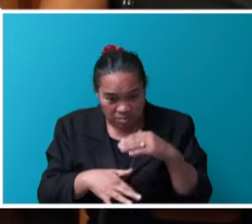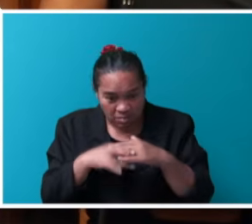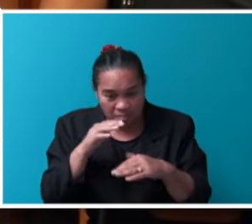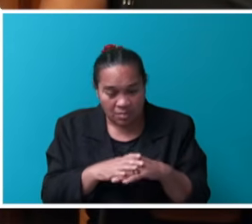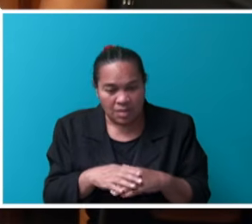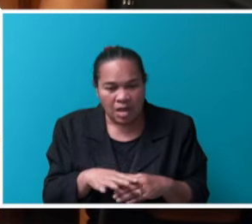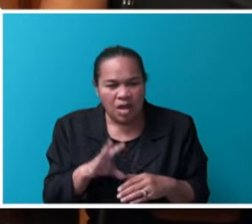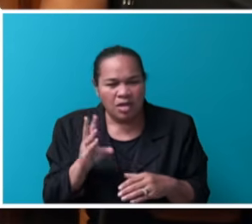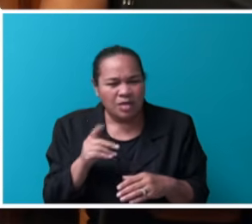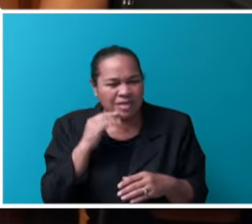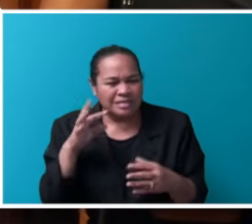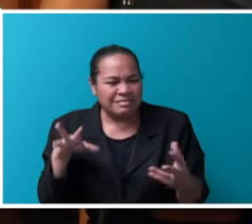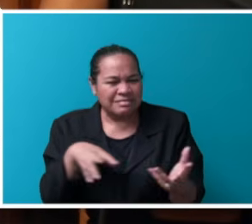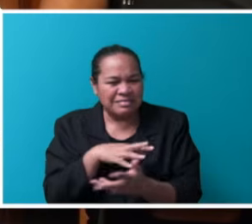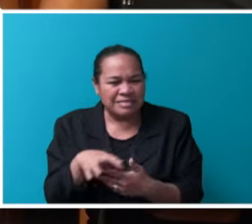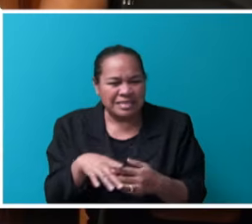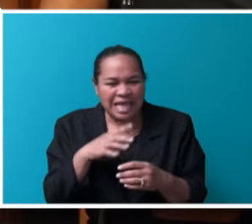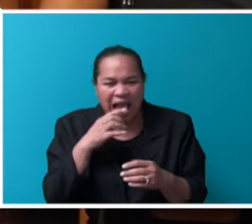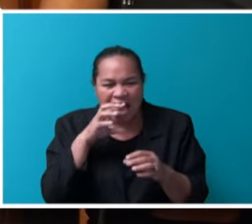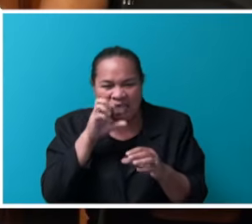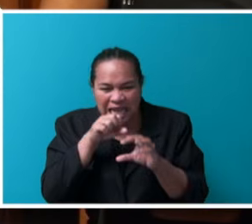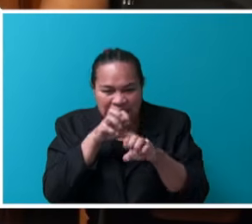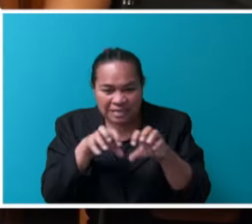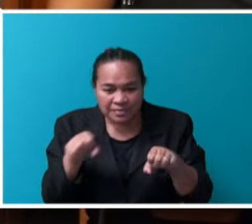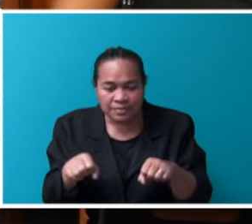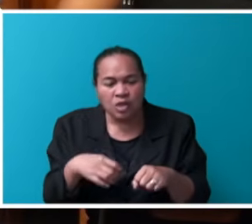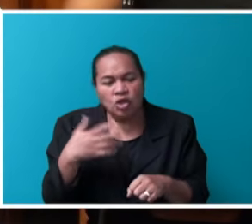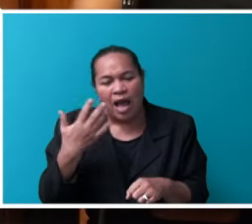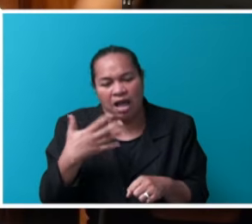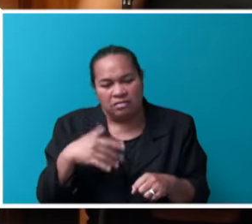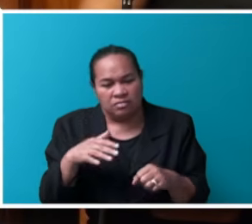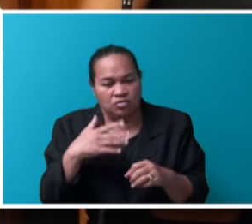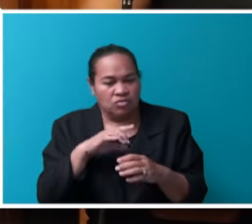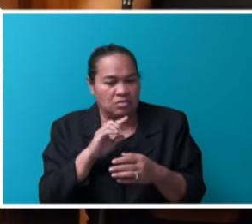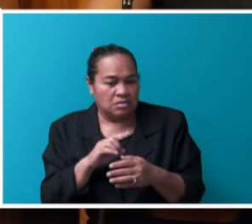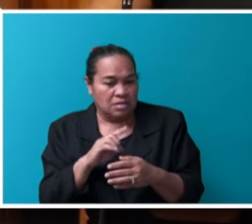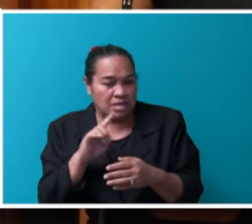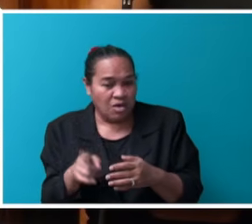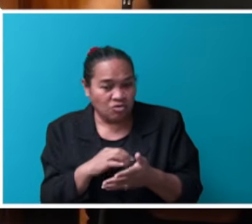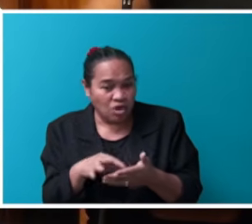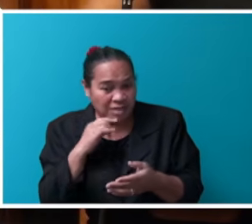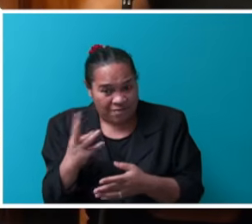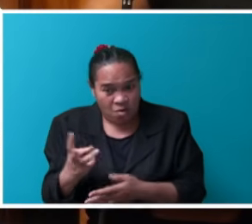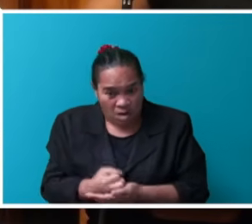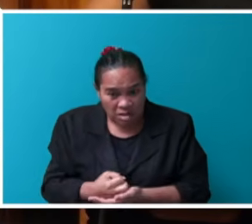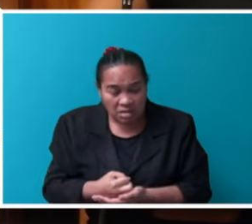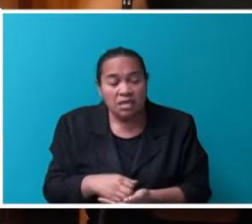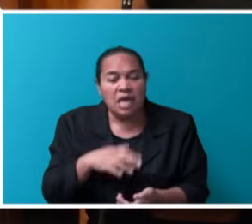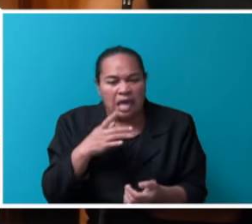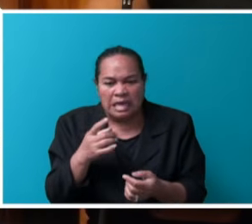by termites for households with less than 50,000 income. This will complement the